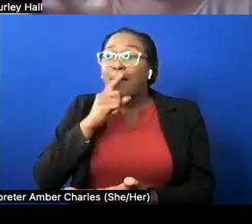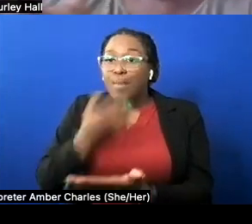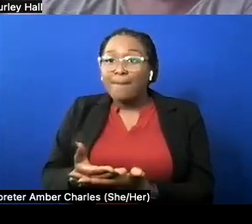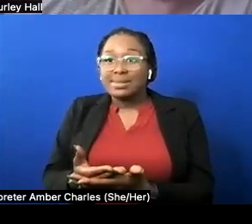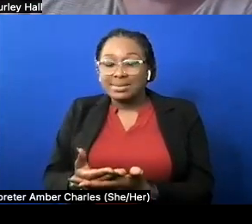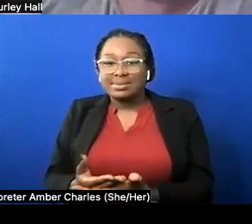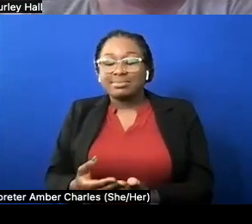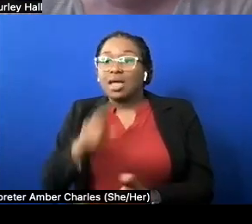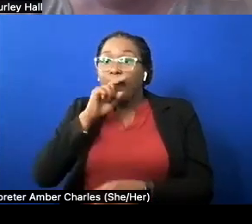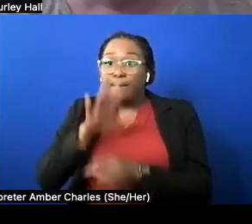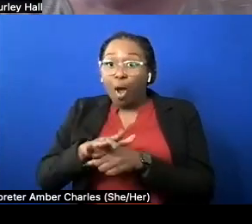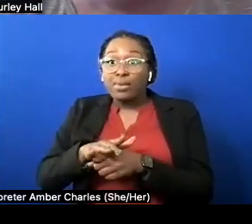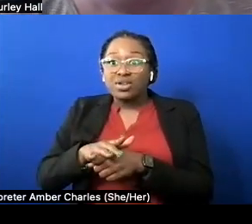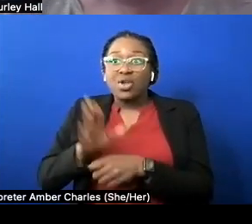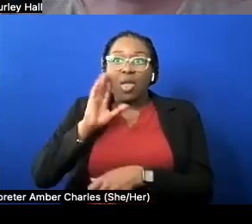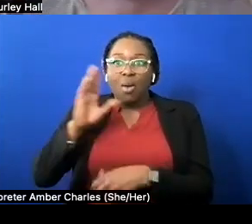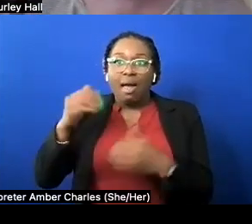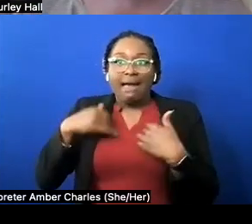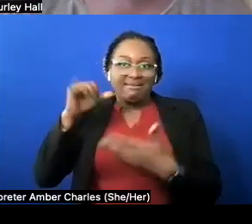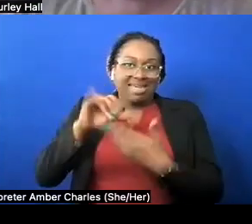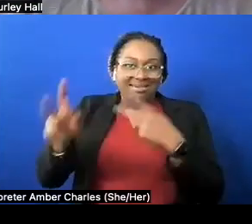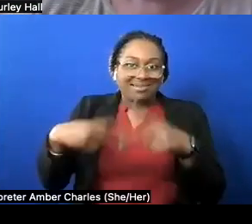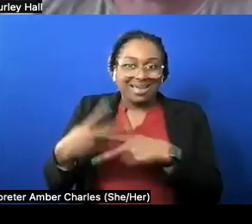that conditioning that says, no,